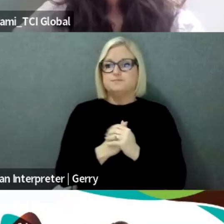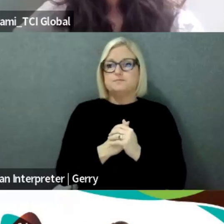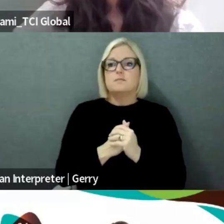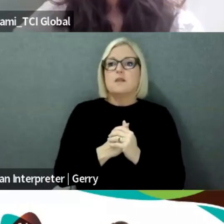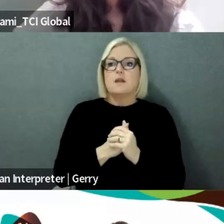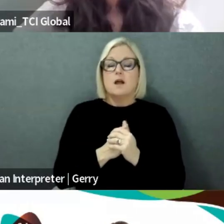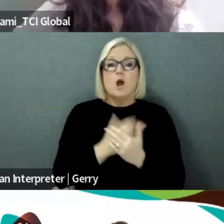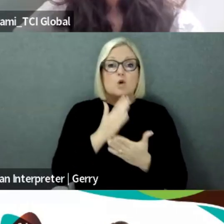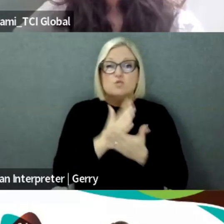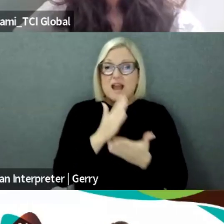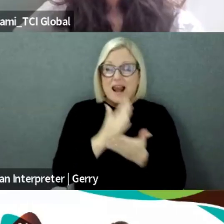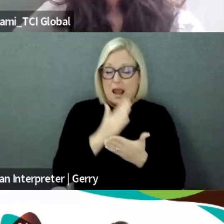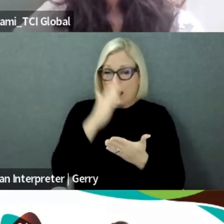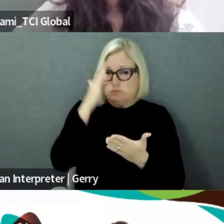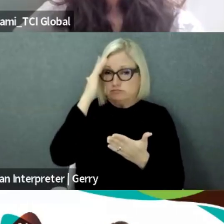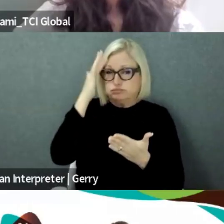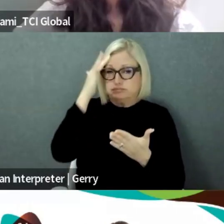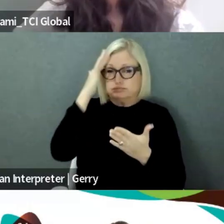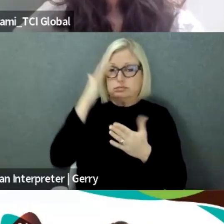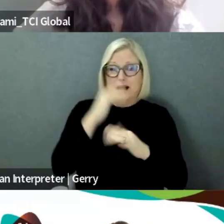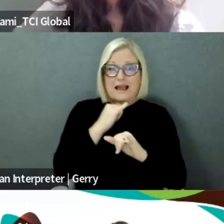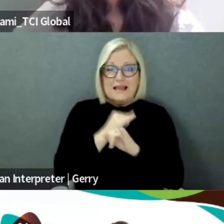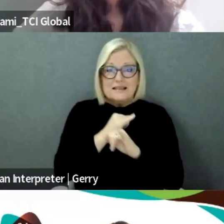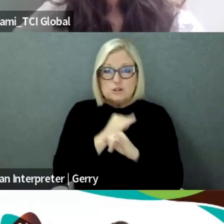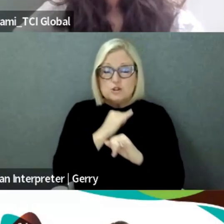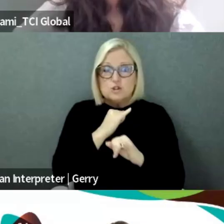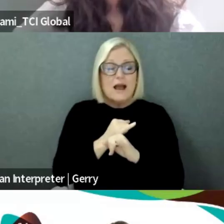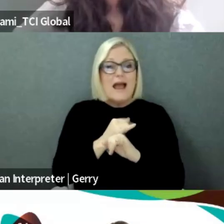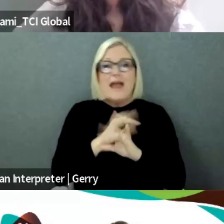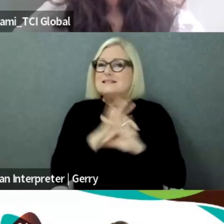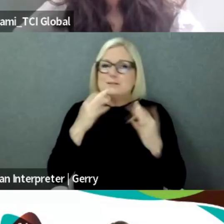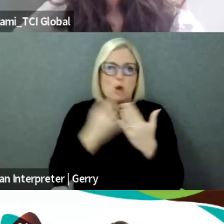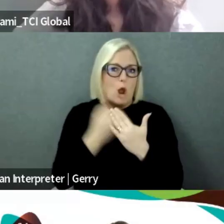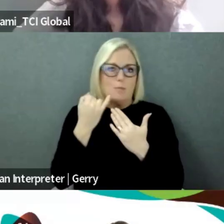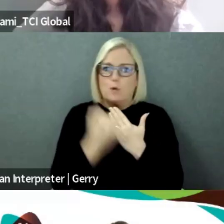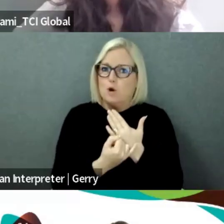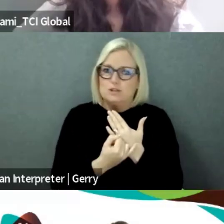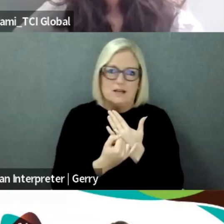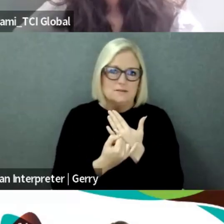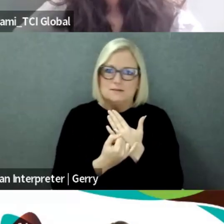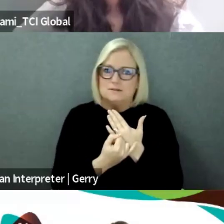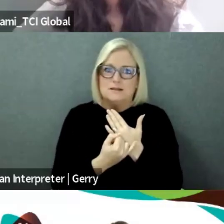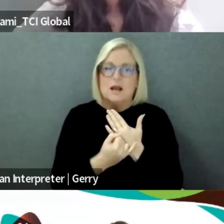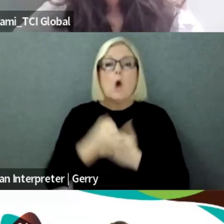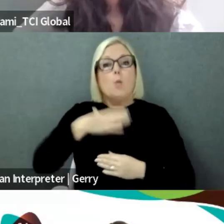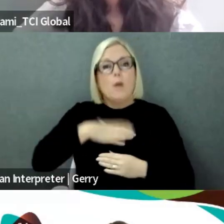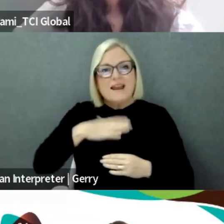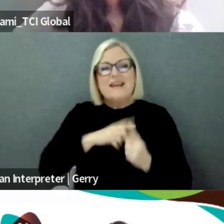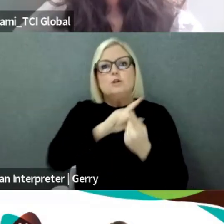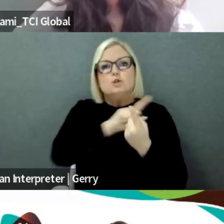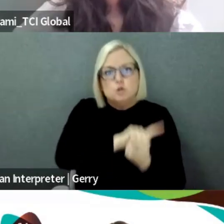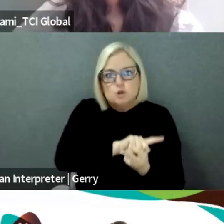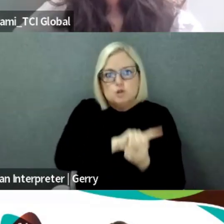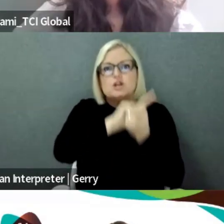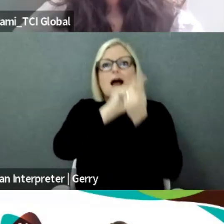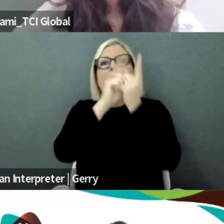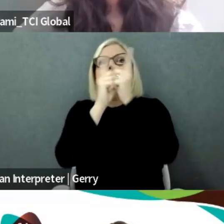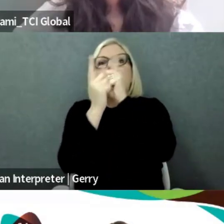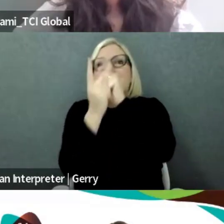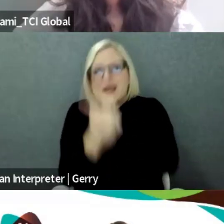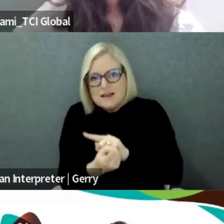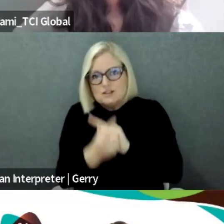Deinstitutionalisation isn't a project cycle. It really requires structural shifts. And this can feel